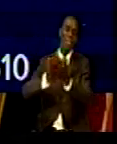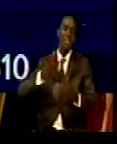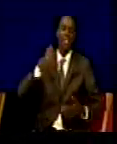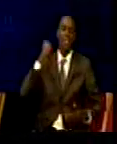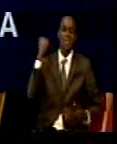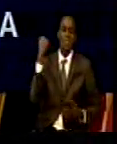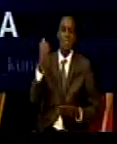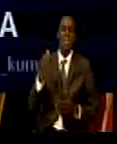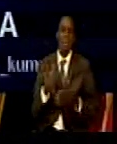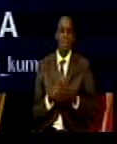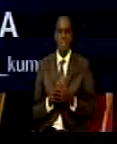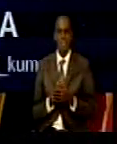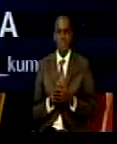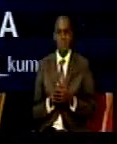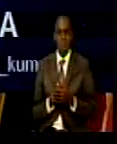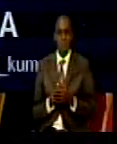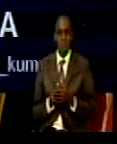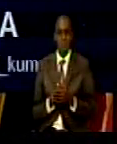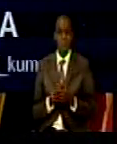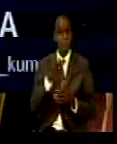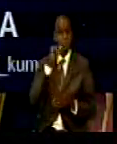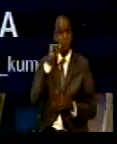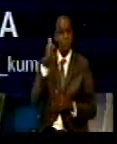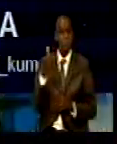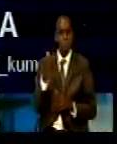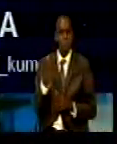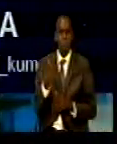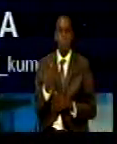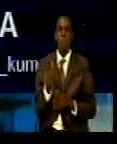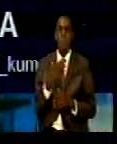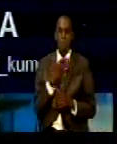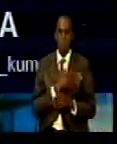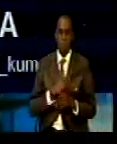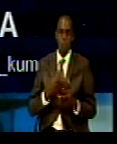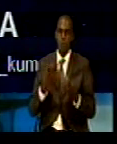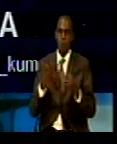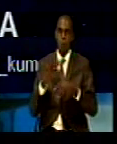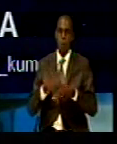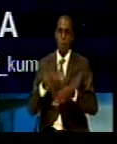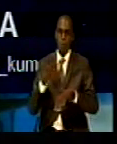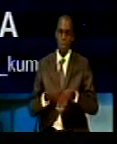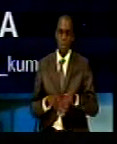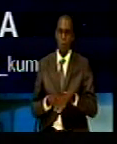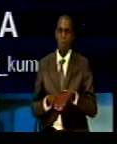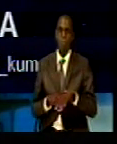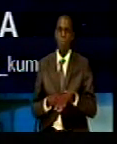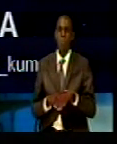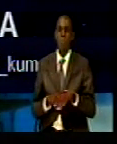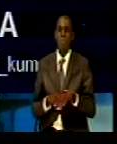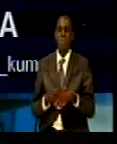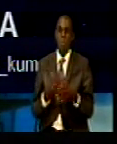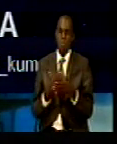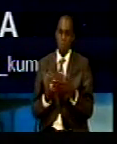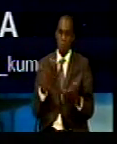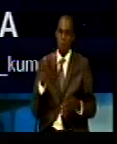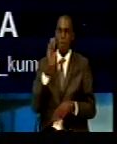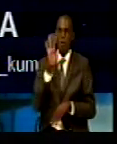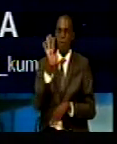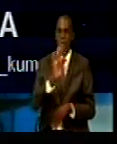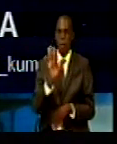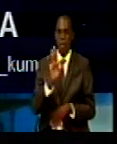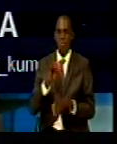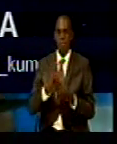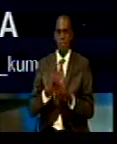Amen. Tomorrow, make sure you are here on time before 5 o'clock. We want to begin to pray together. Tomorrow